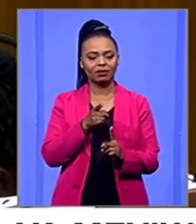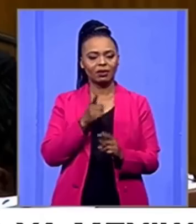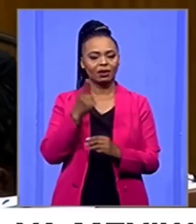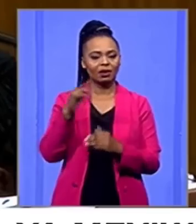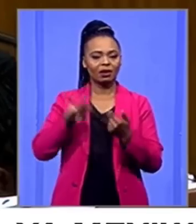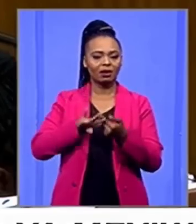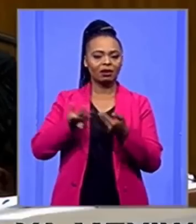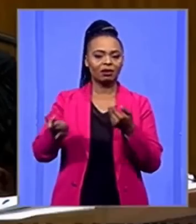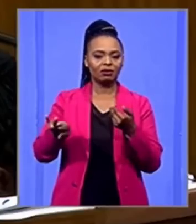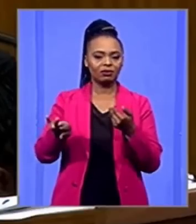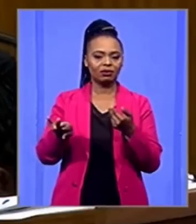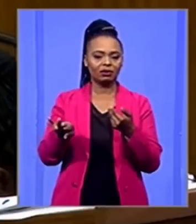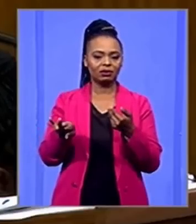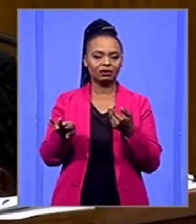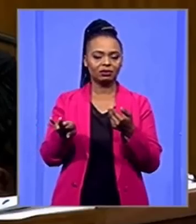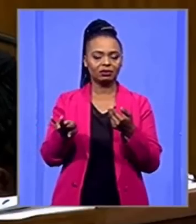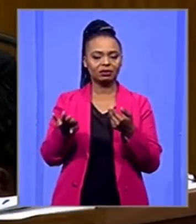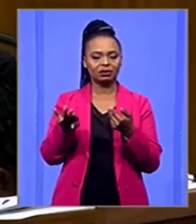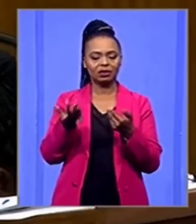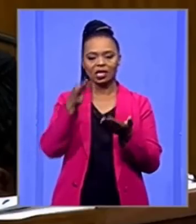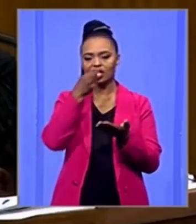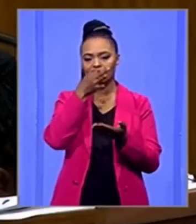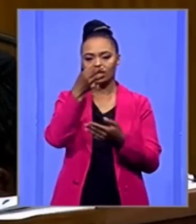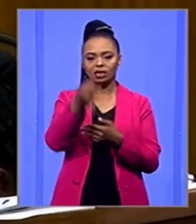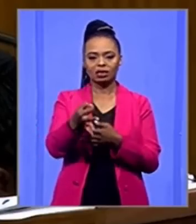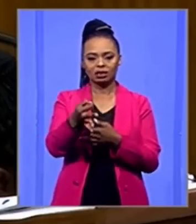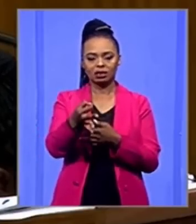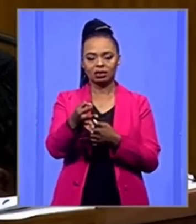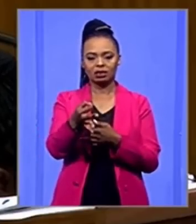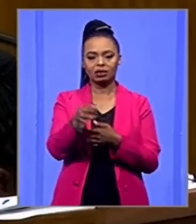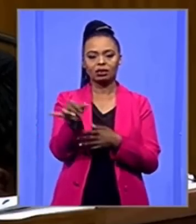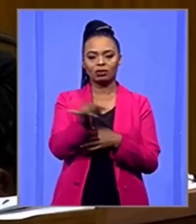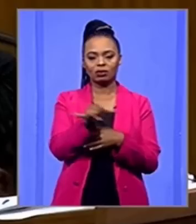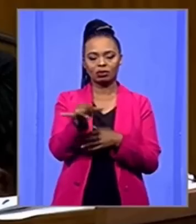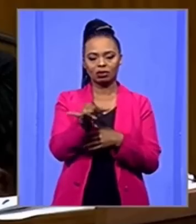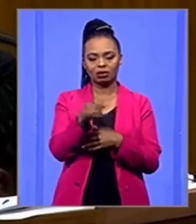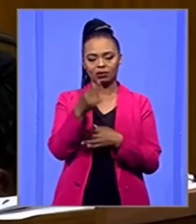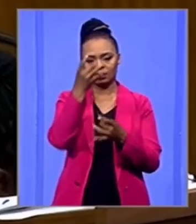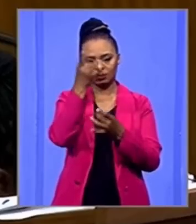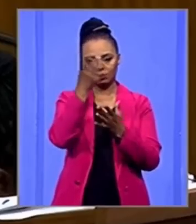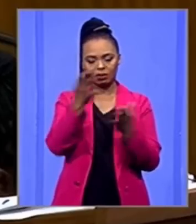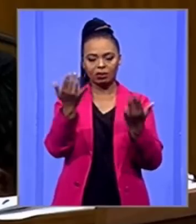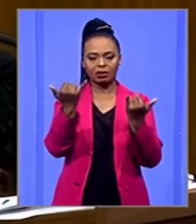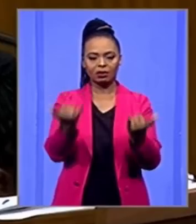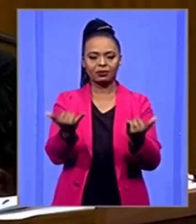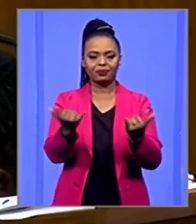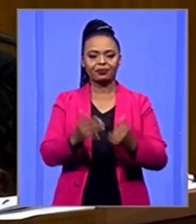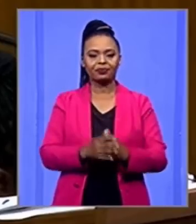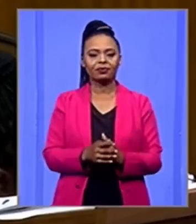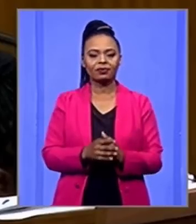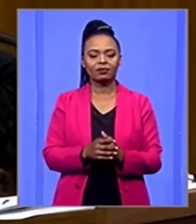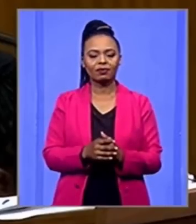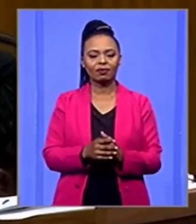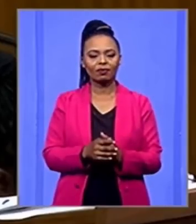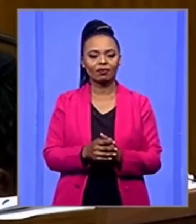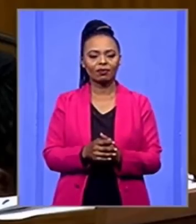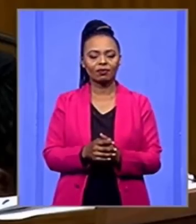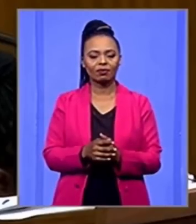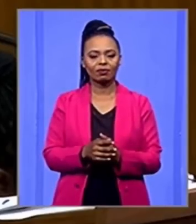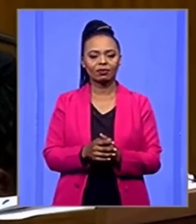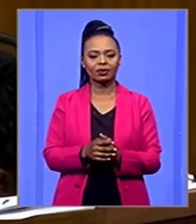avoid a suggestion which I'm going to make to you that the deceased was killed